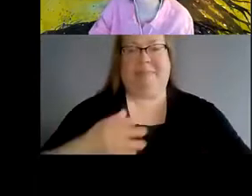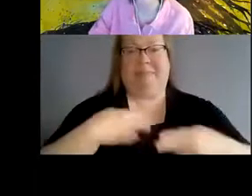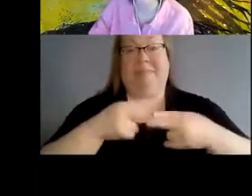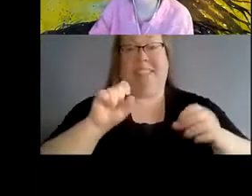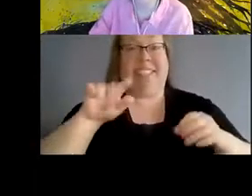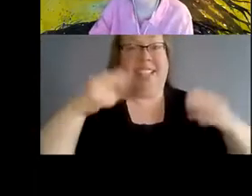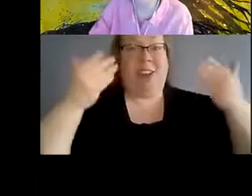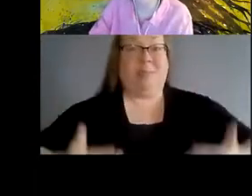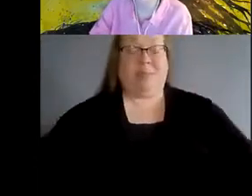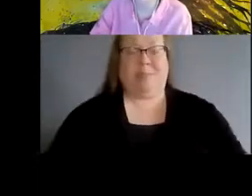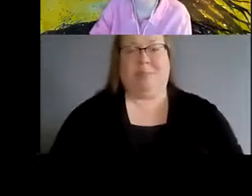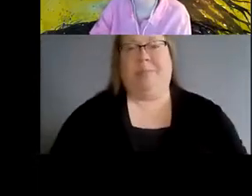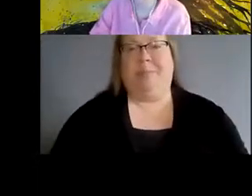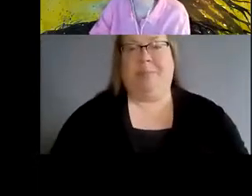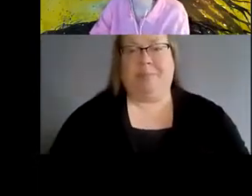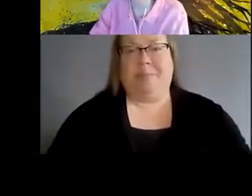Welcome.